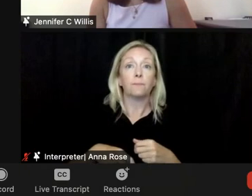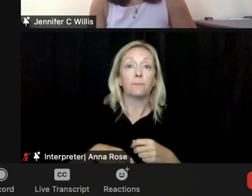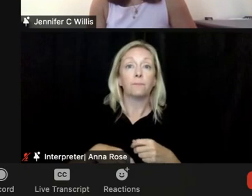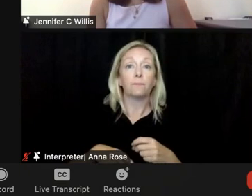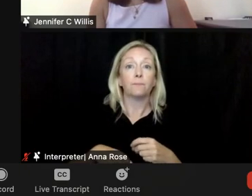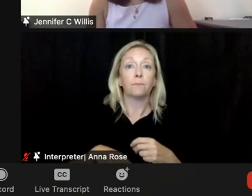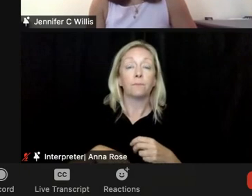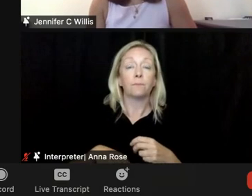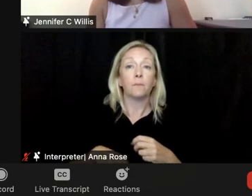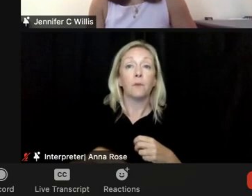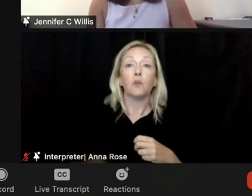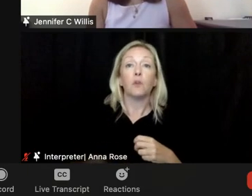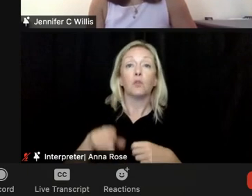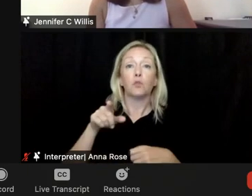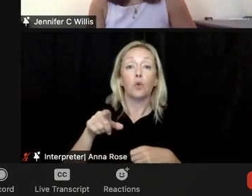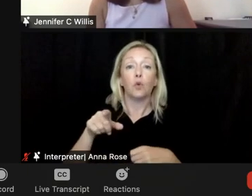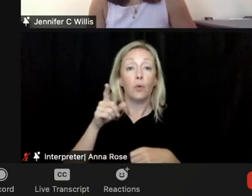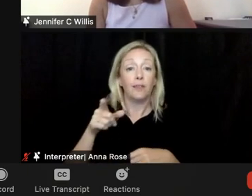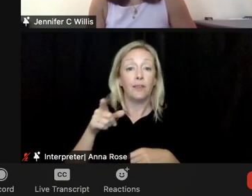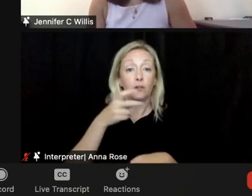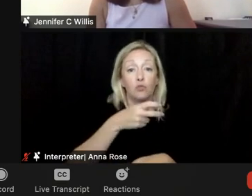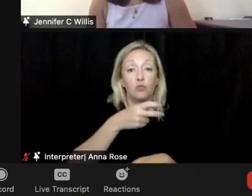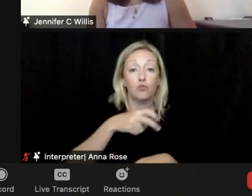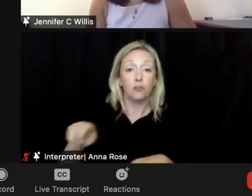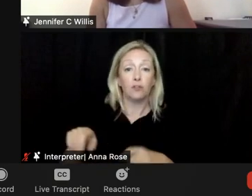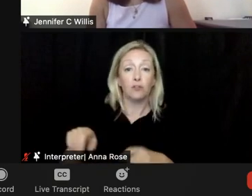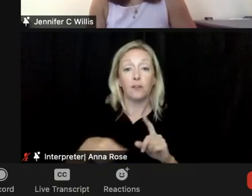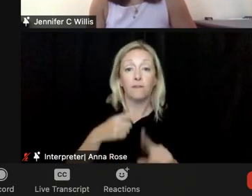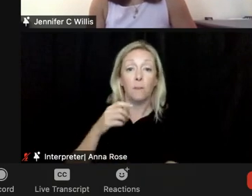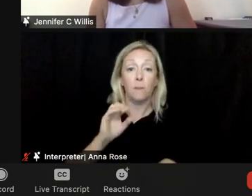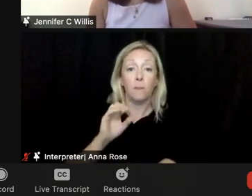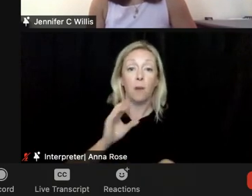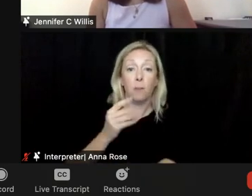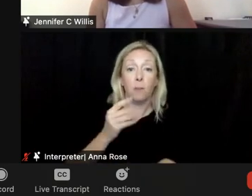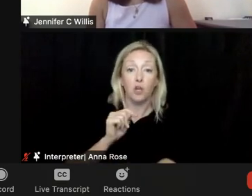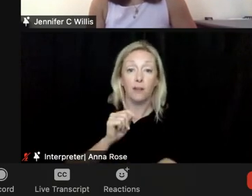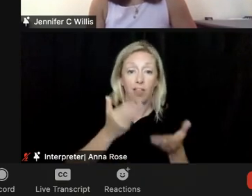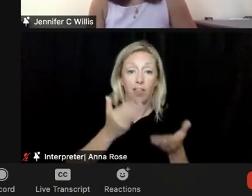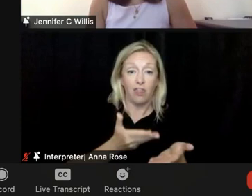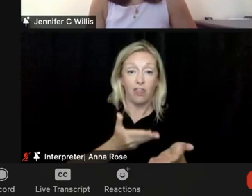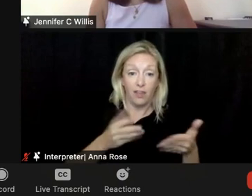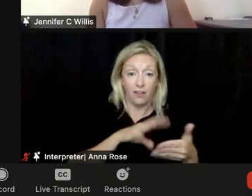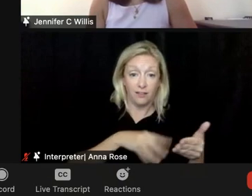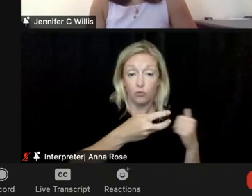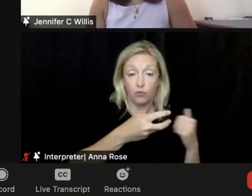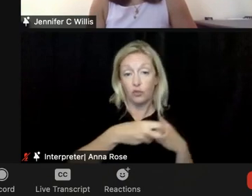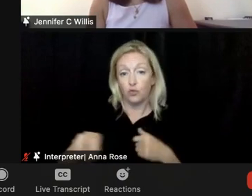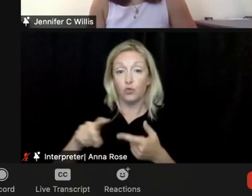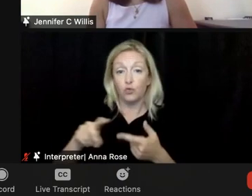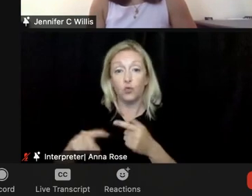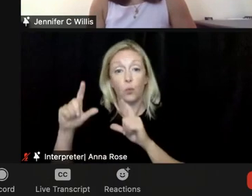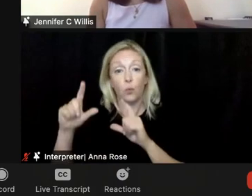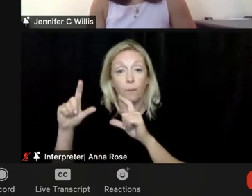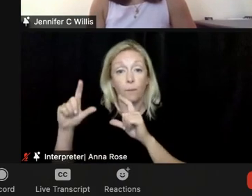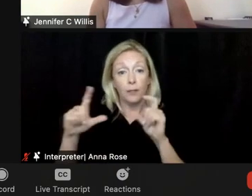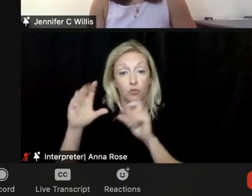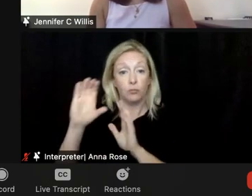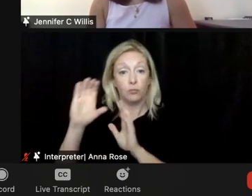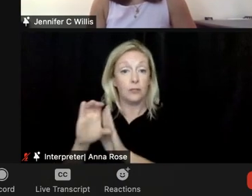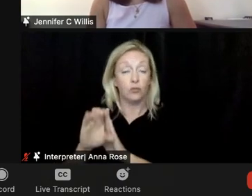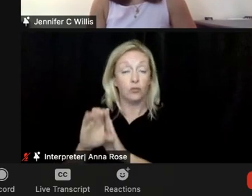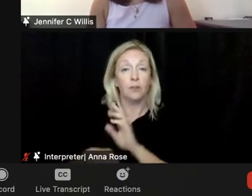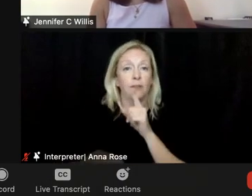from an Object Schedule System to Photos for a Child with CVI. You can find that on Paths to Literacy. What I really like is that